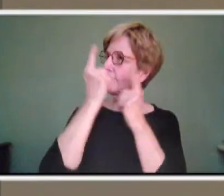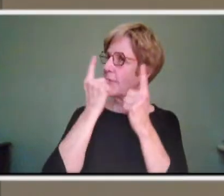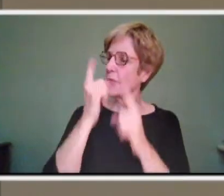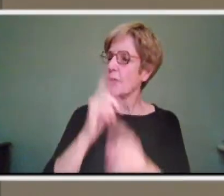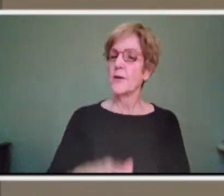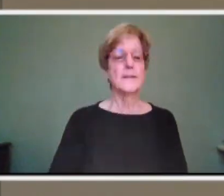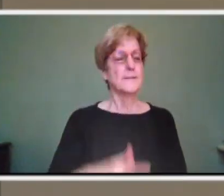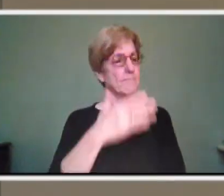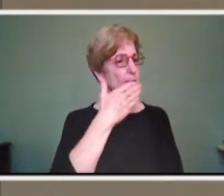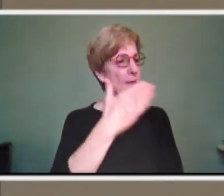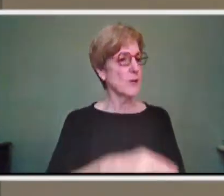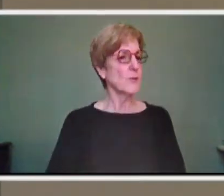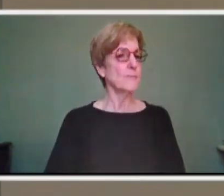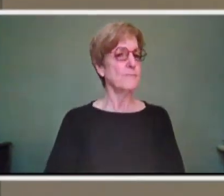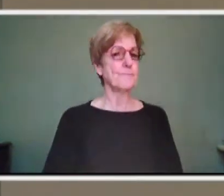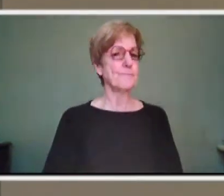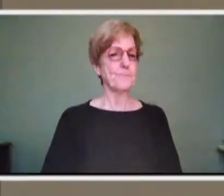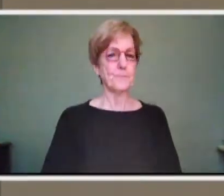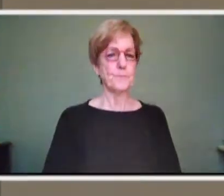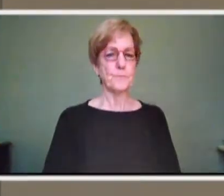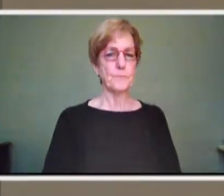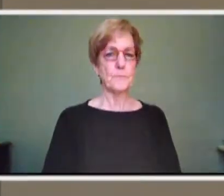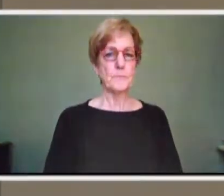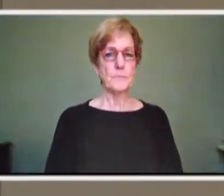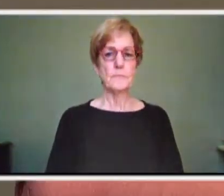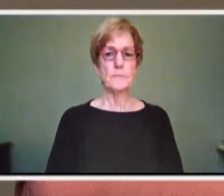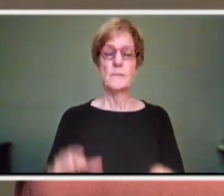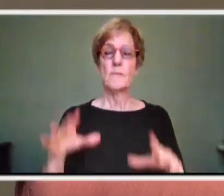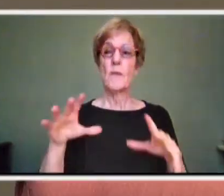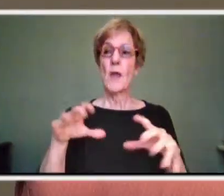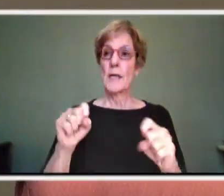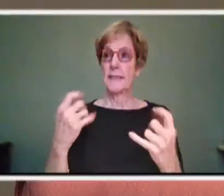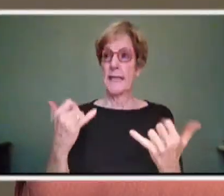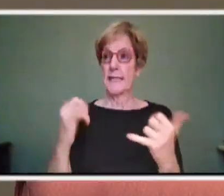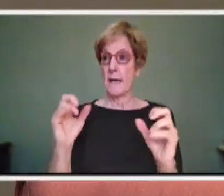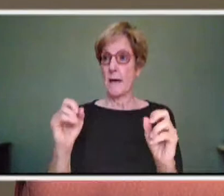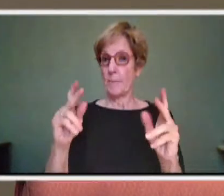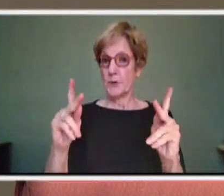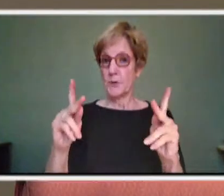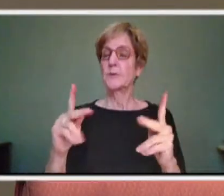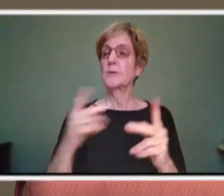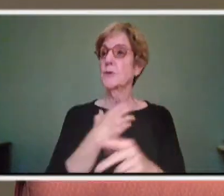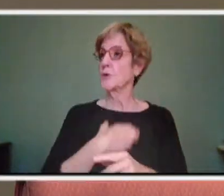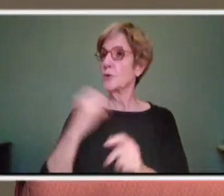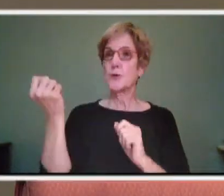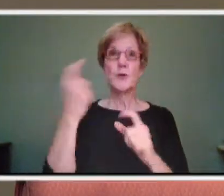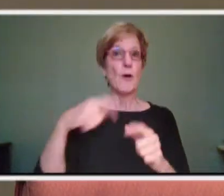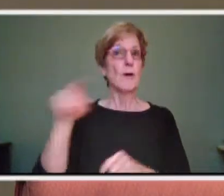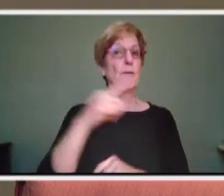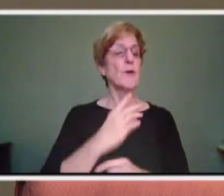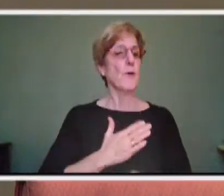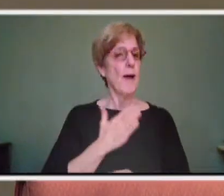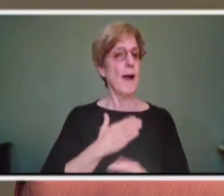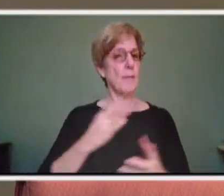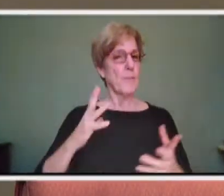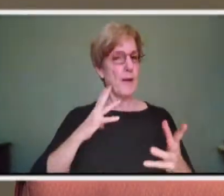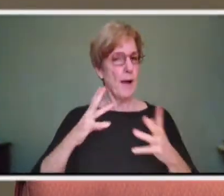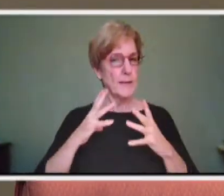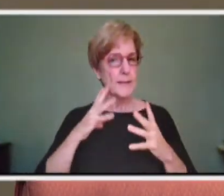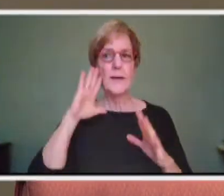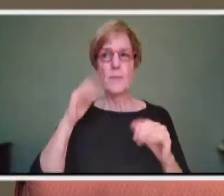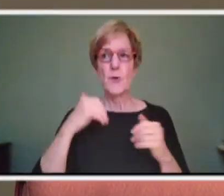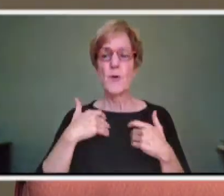Winston. And I would like to take this opportunity to wish you all a very happy holidays. I hope you have a